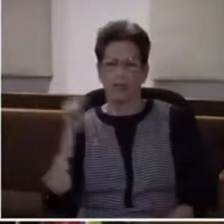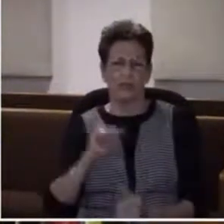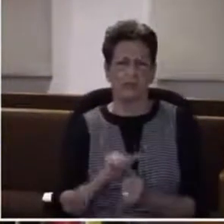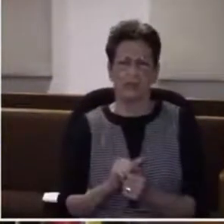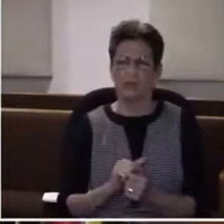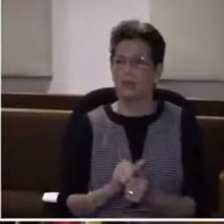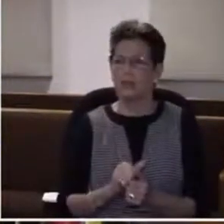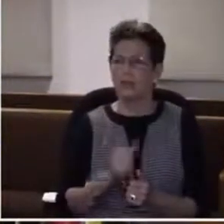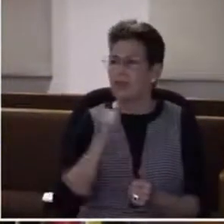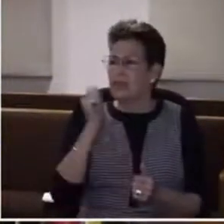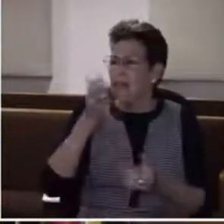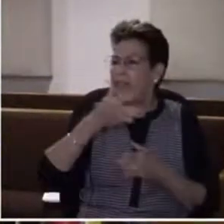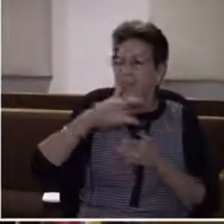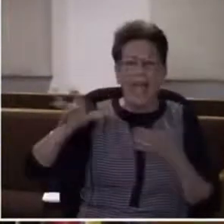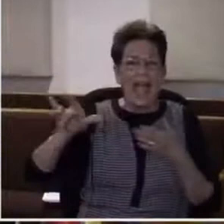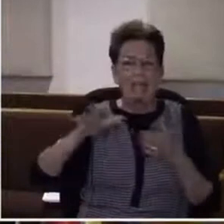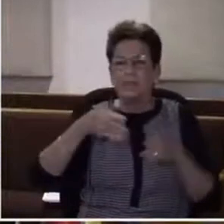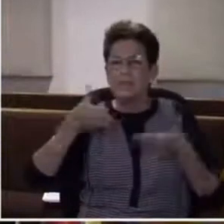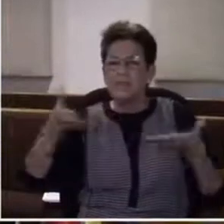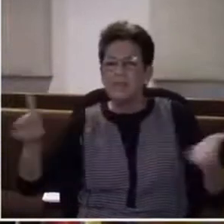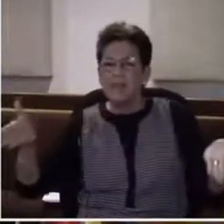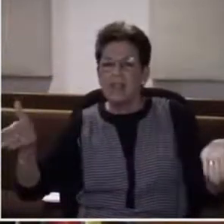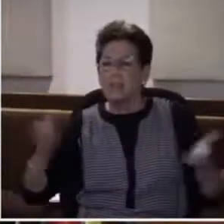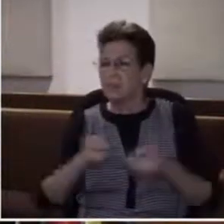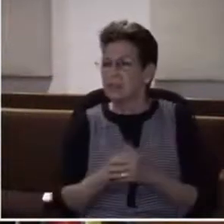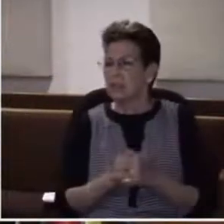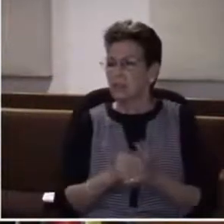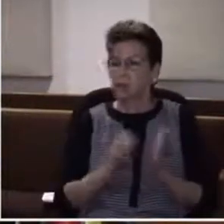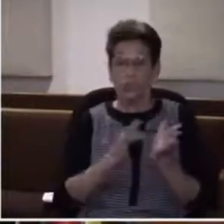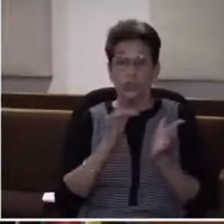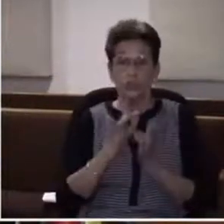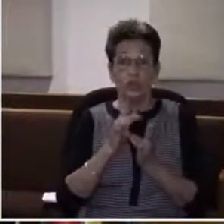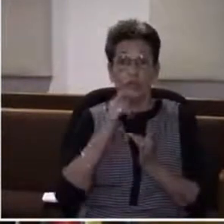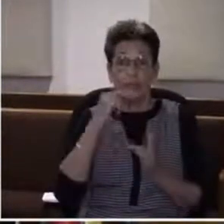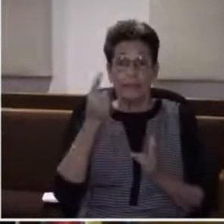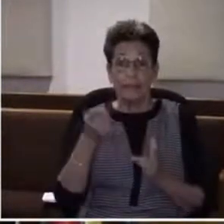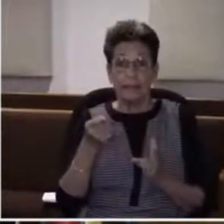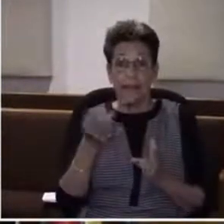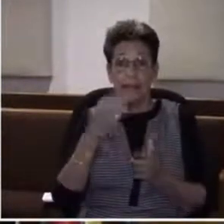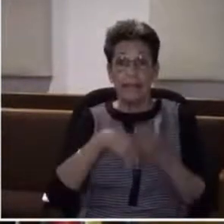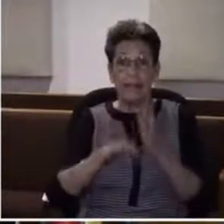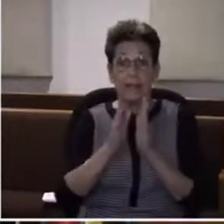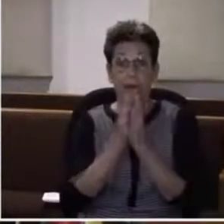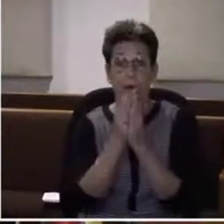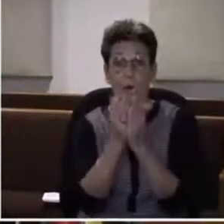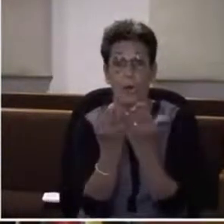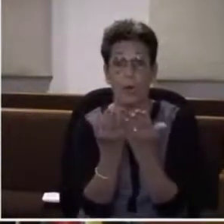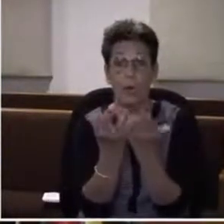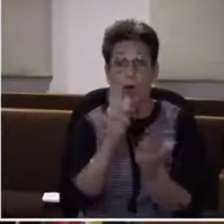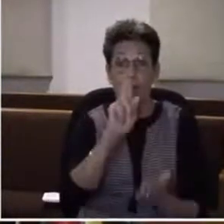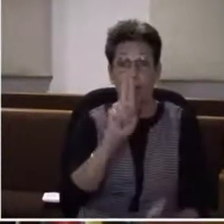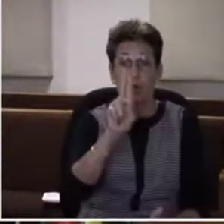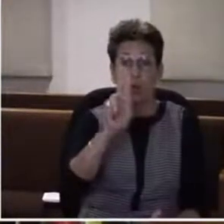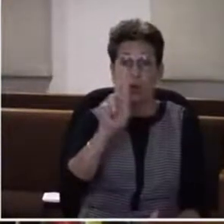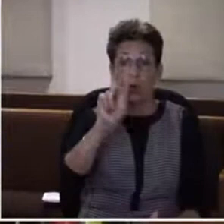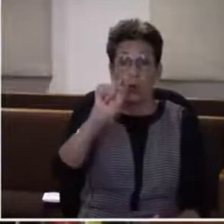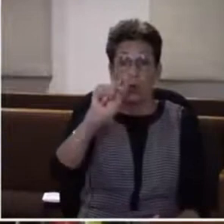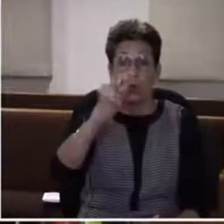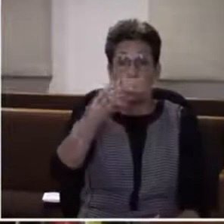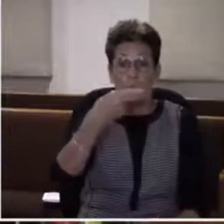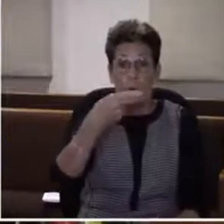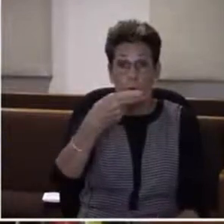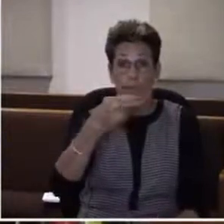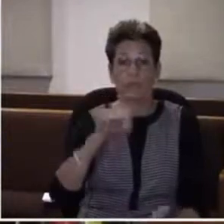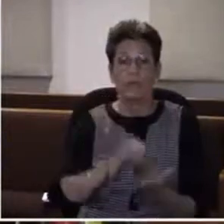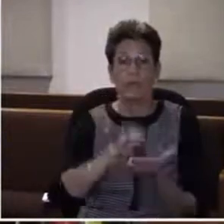Not the absence of things. By the way, Jesus himself said in the book of Luke, chapter 12, verse 15, that a man's life consisteth